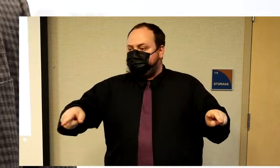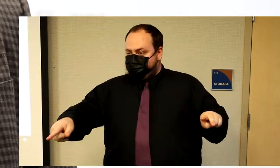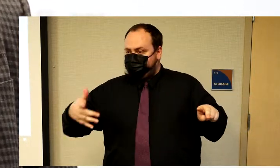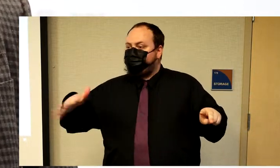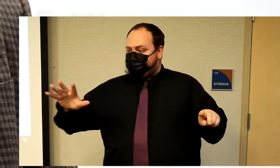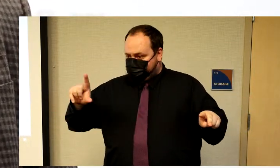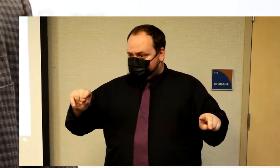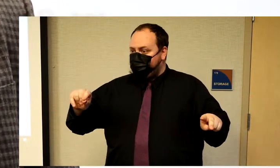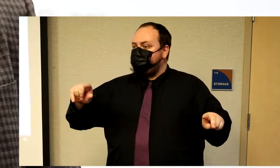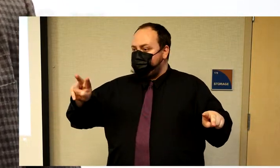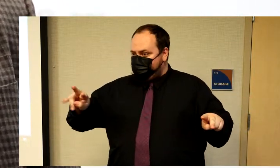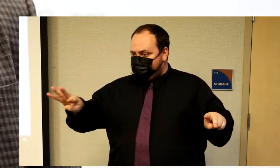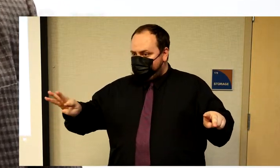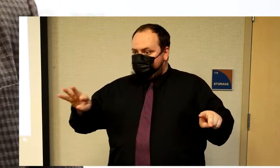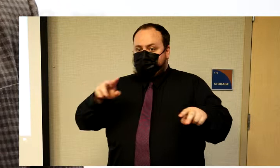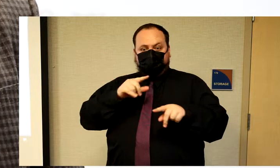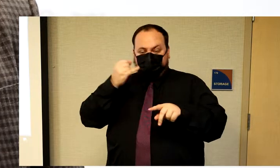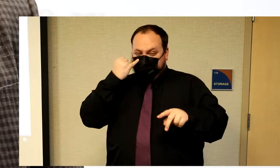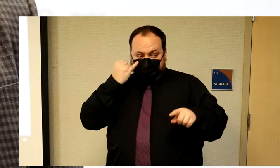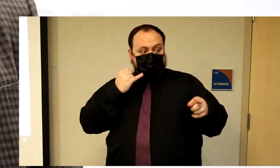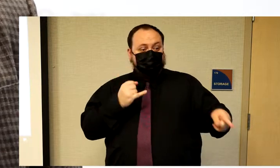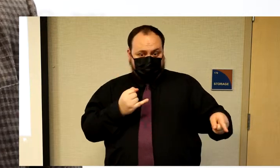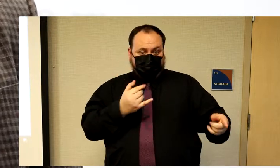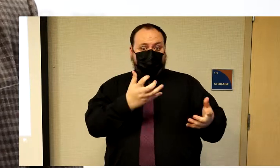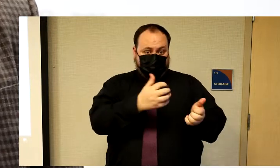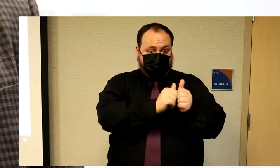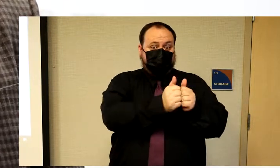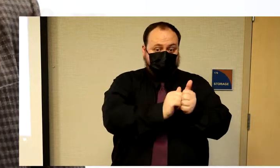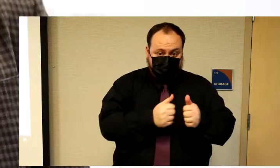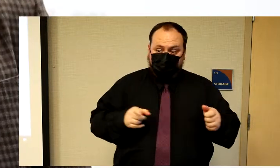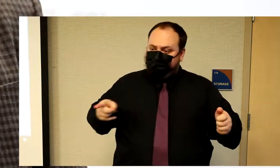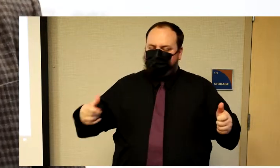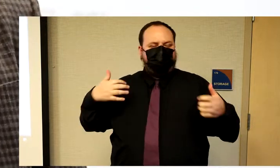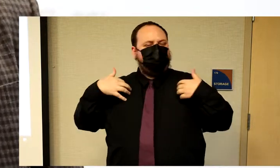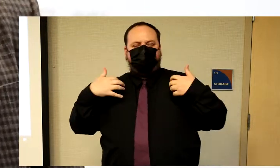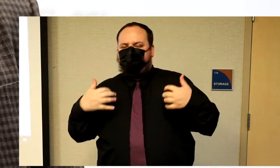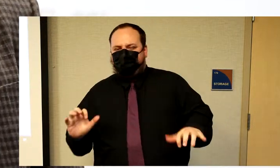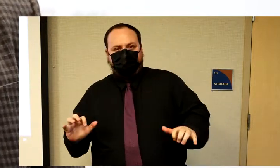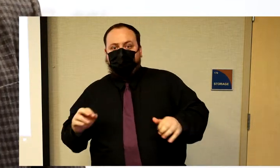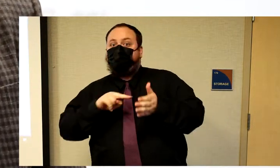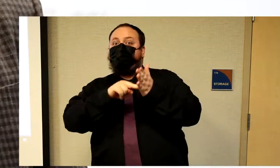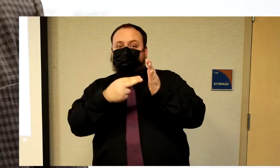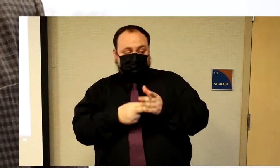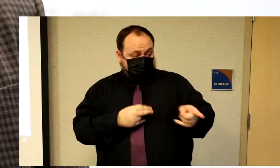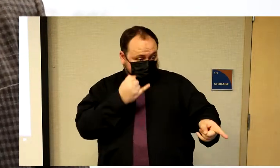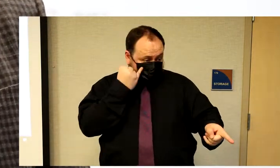until 2024. That's right. But then at the end of it, he's off the board. That's right. Period.